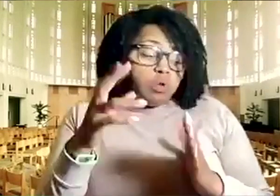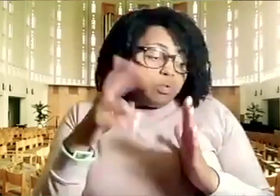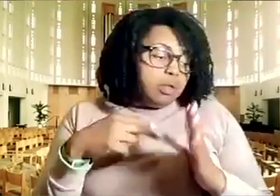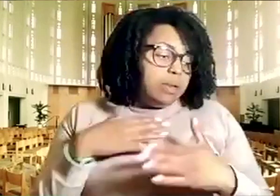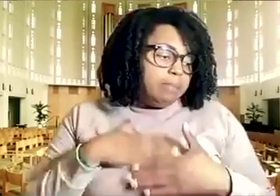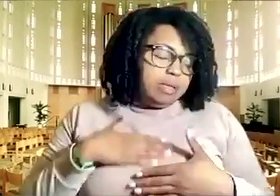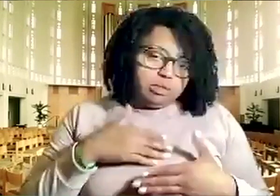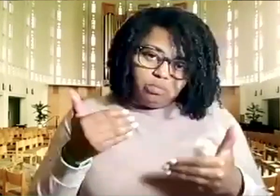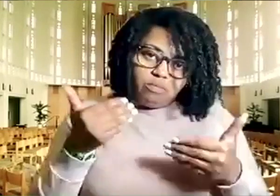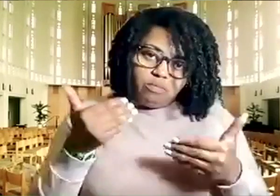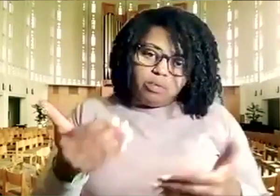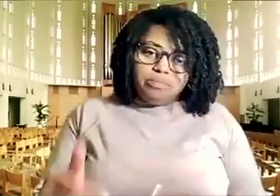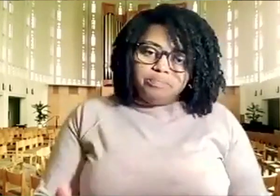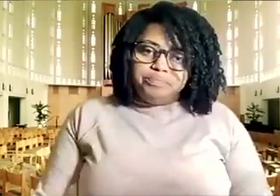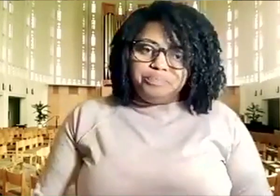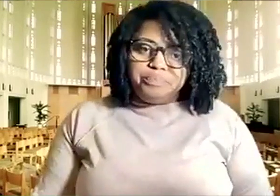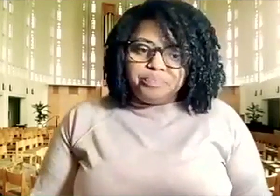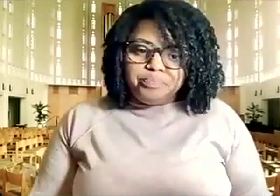morning?